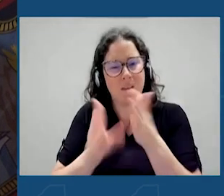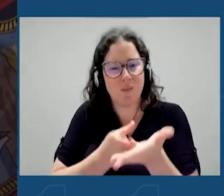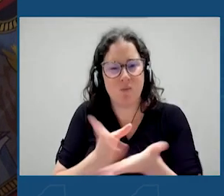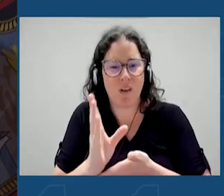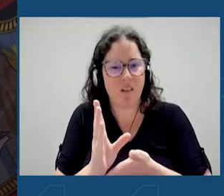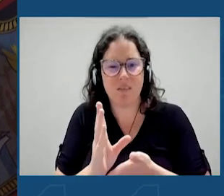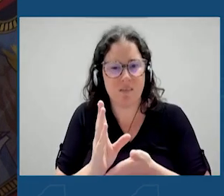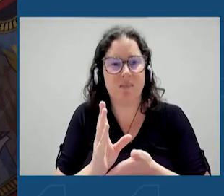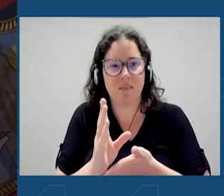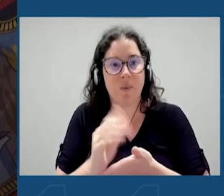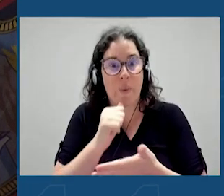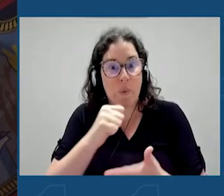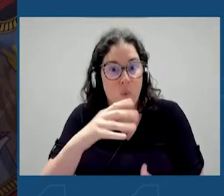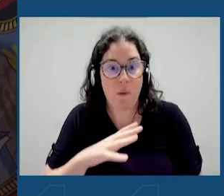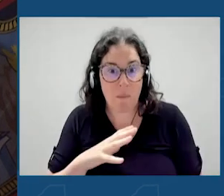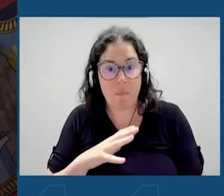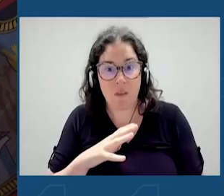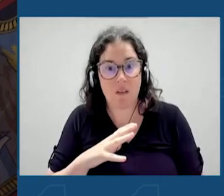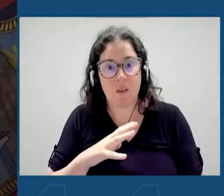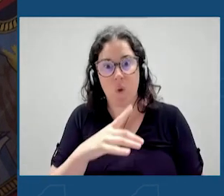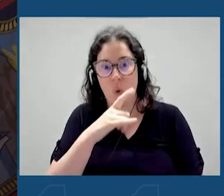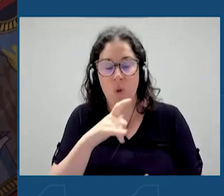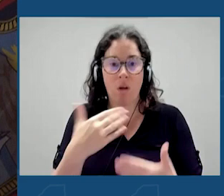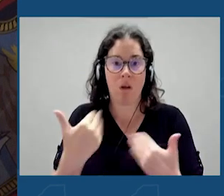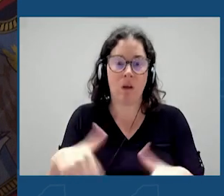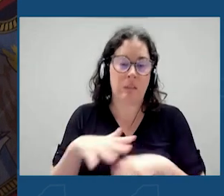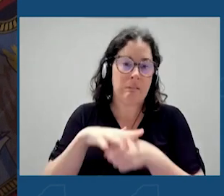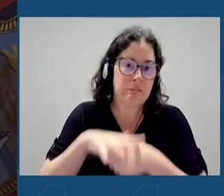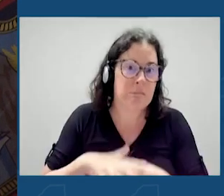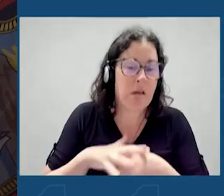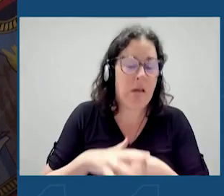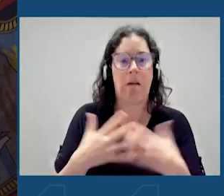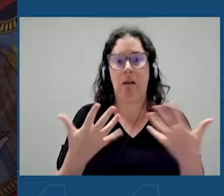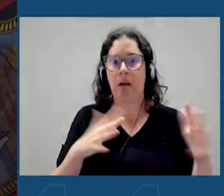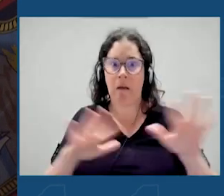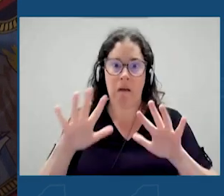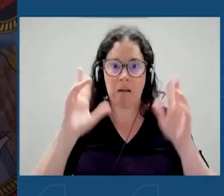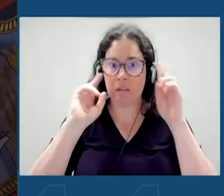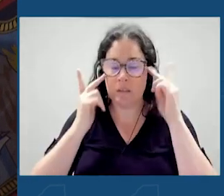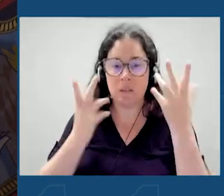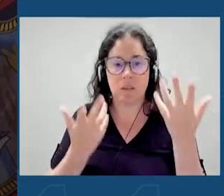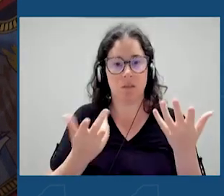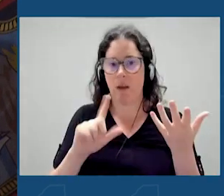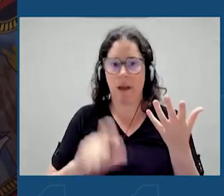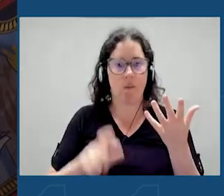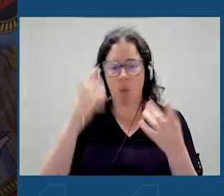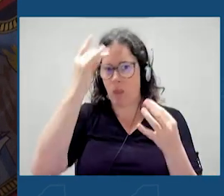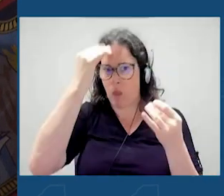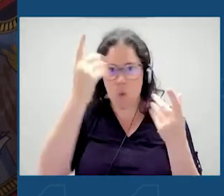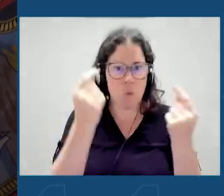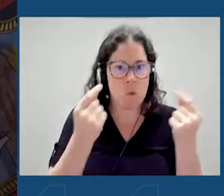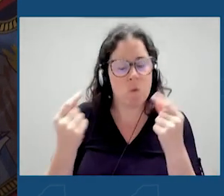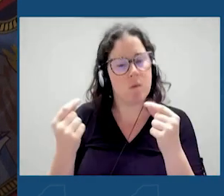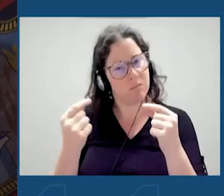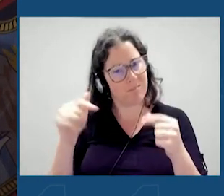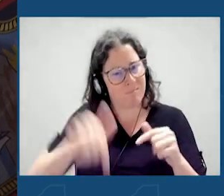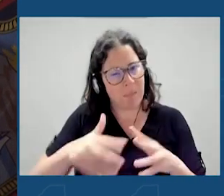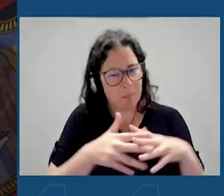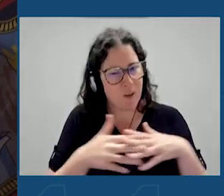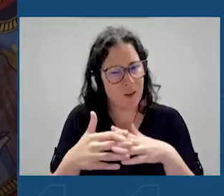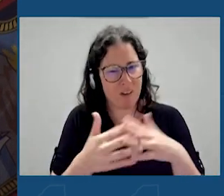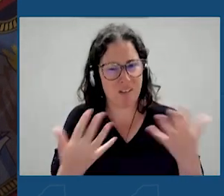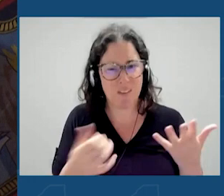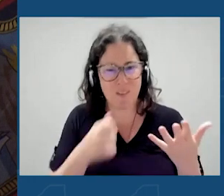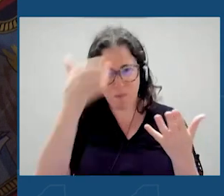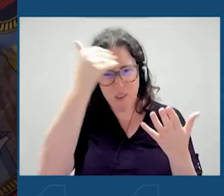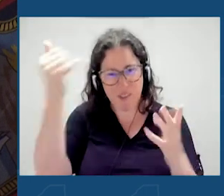that women in distress shouldn't have to think about. It's America. Don't forget